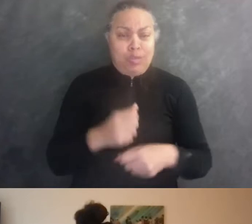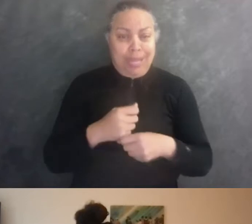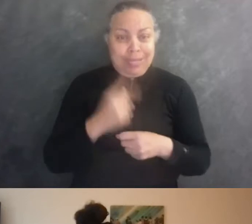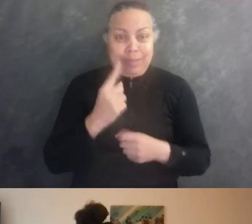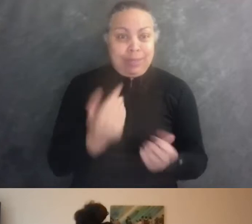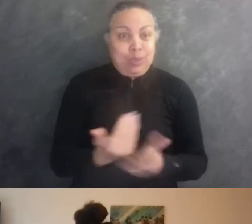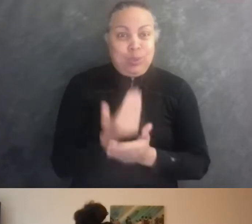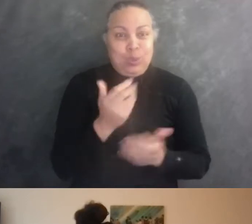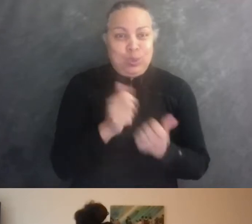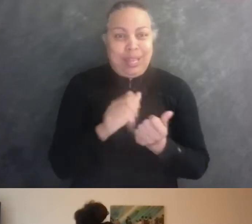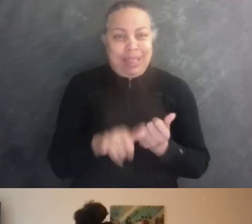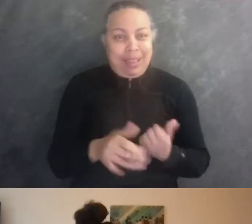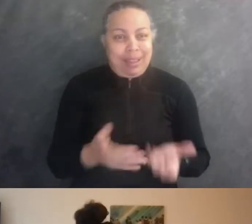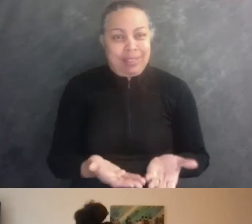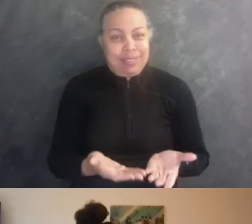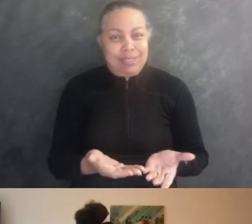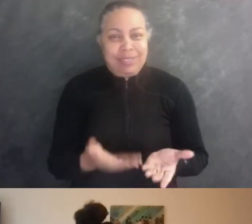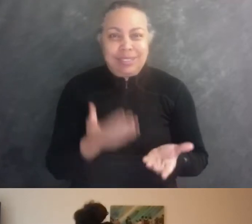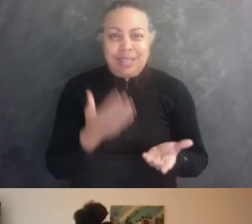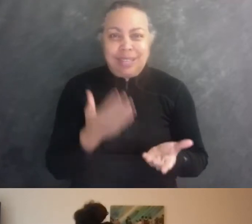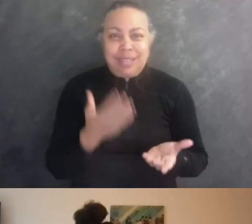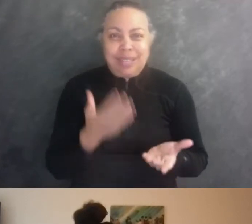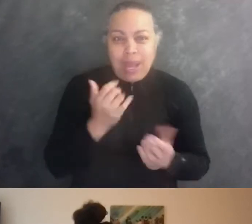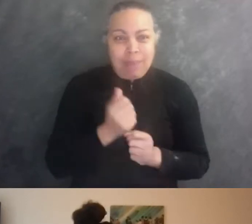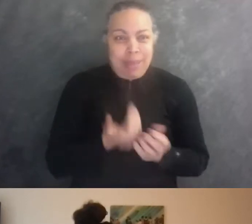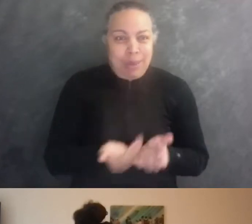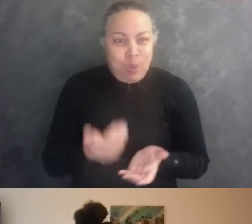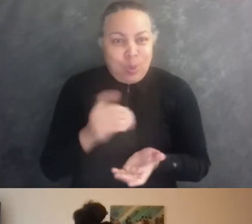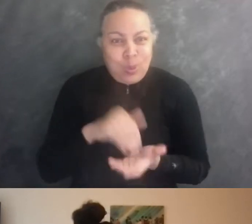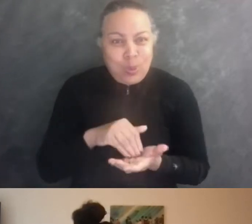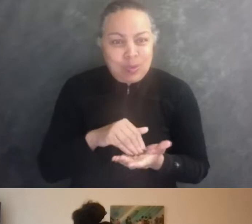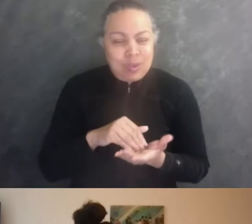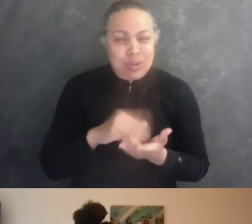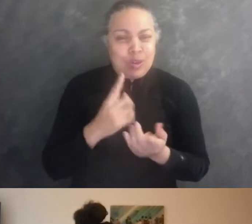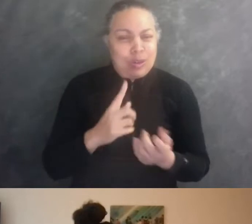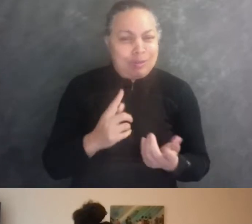Like why make it over?